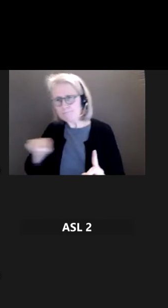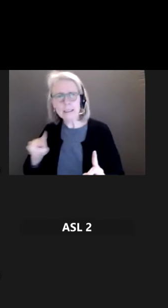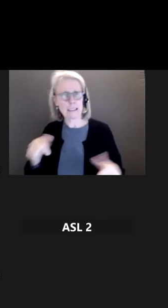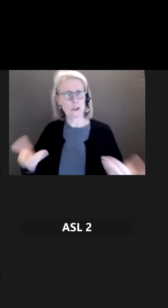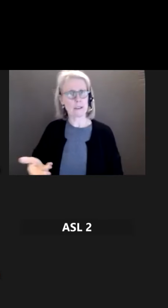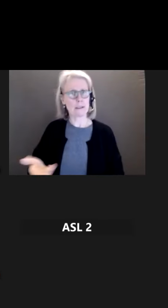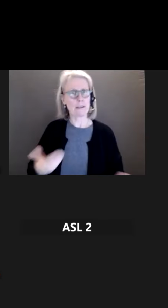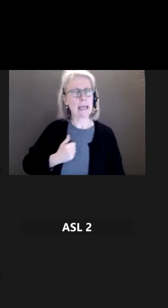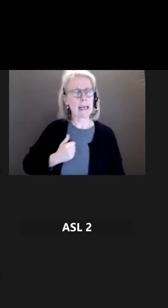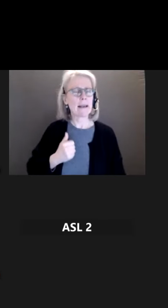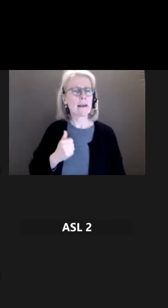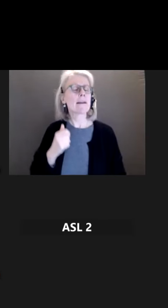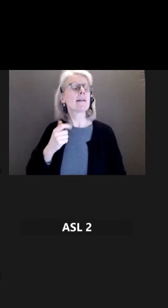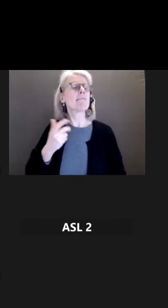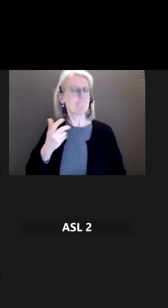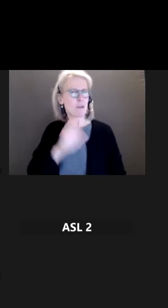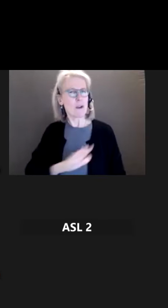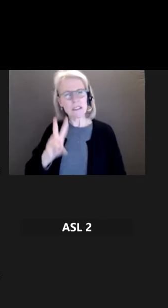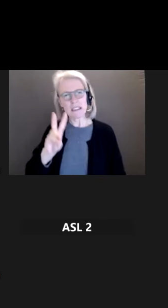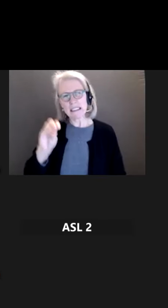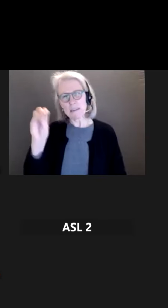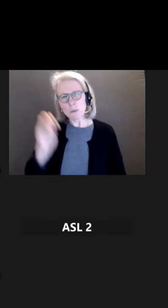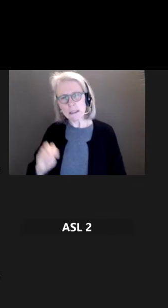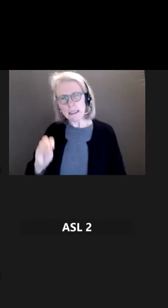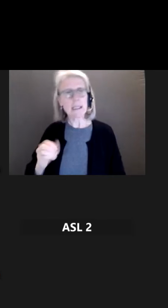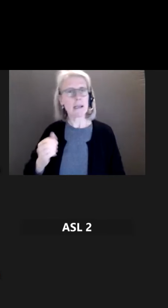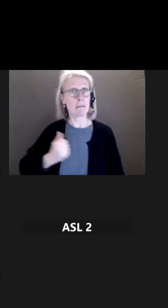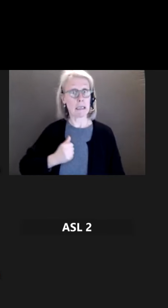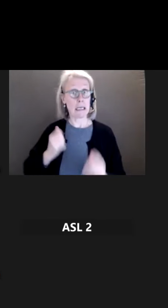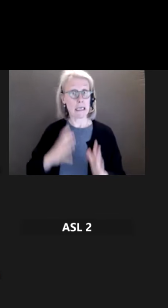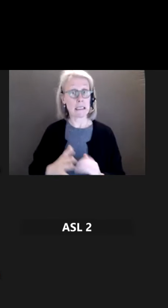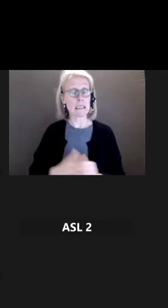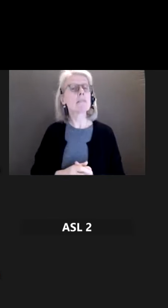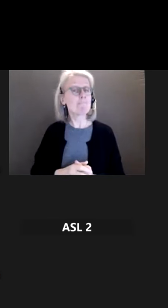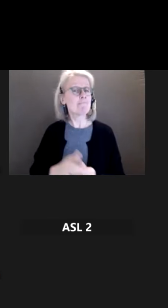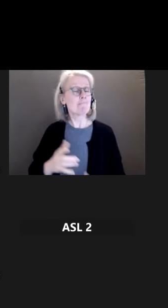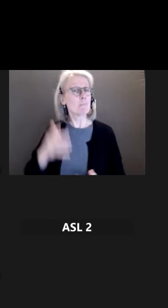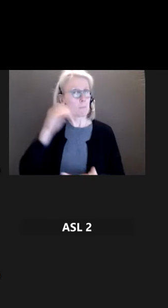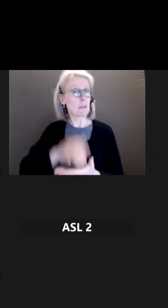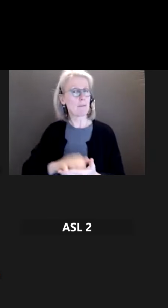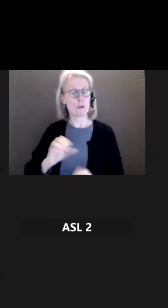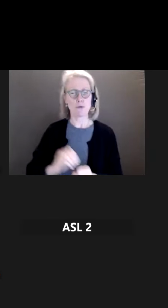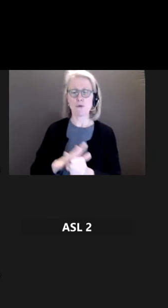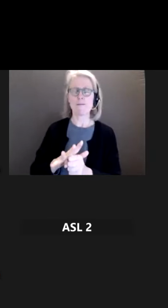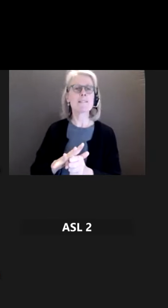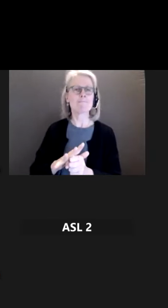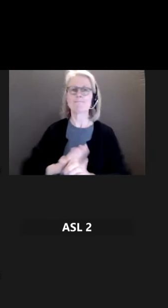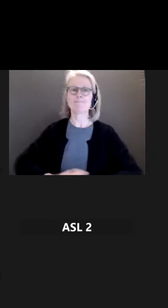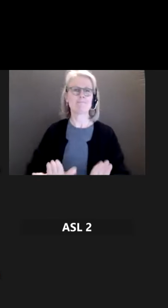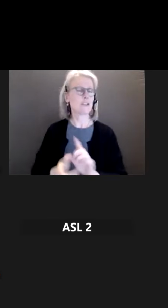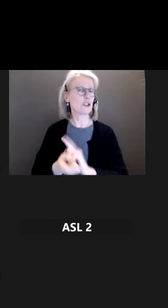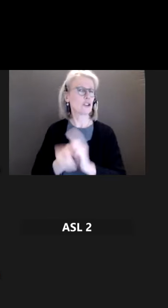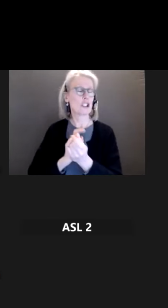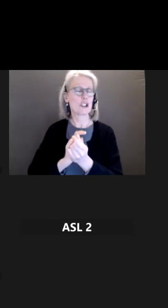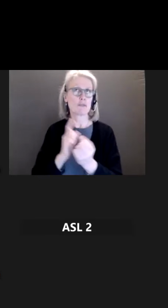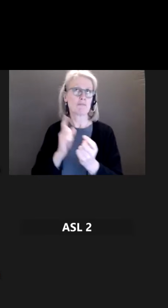pandemic, and they found that around 60% of Canadians said that the COVID-19 pandemic had changed their views on whether they